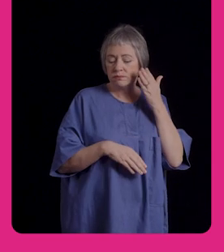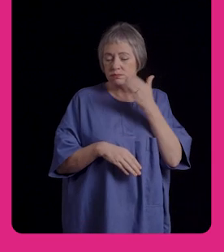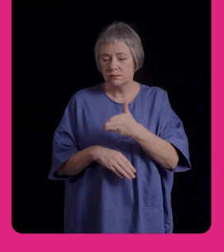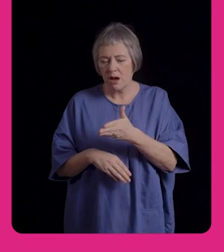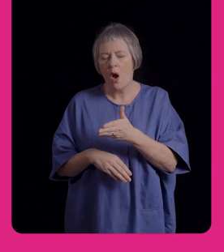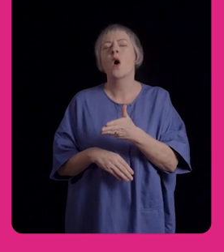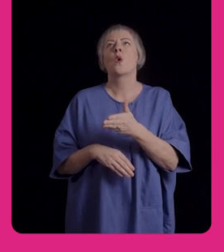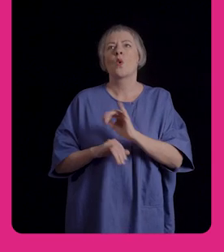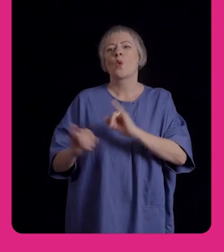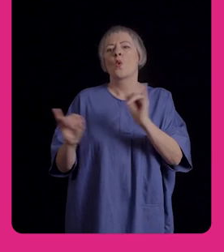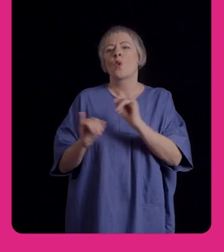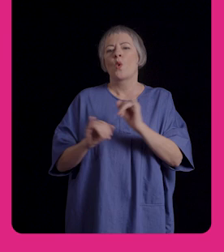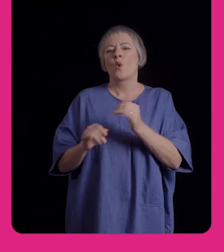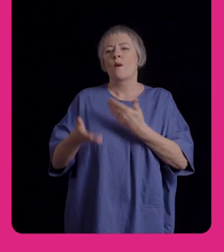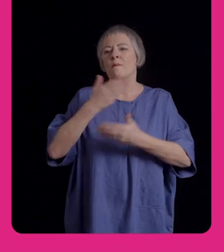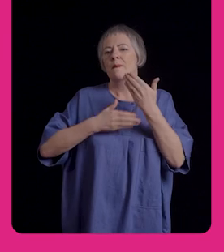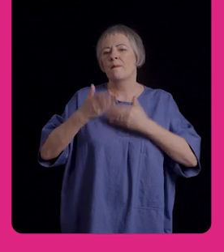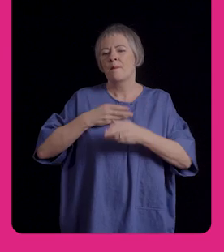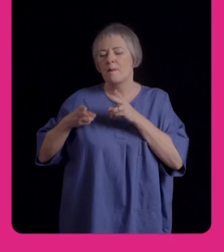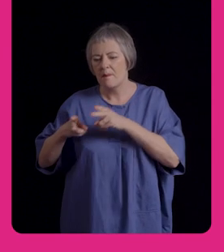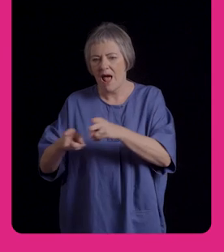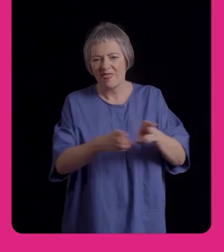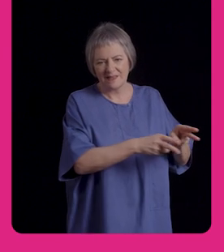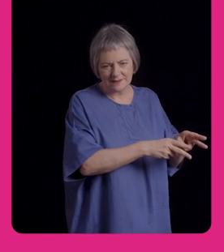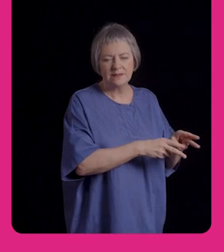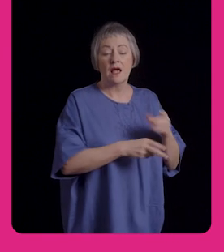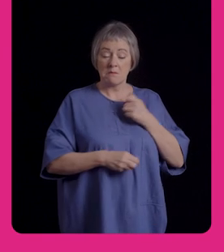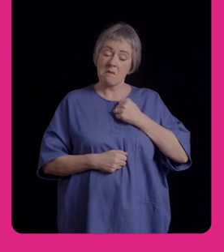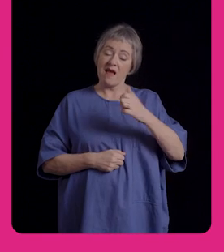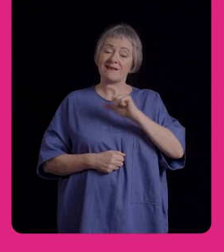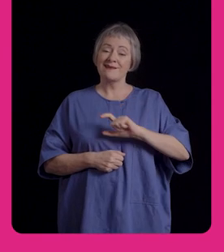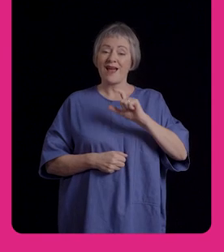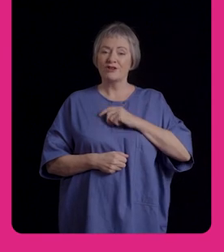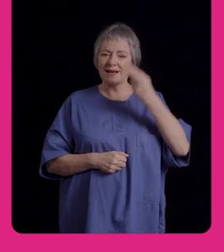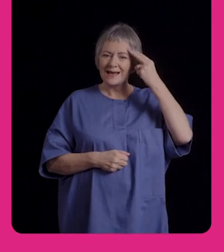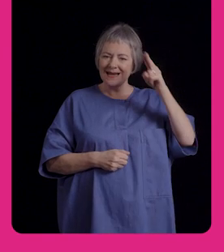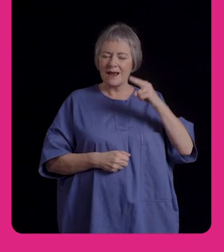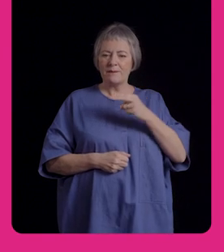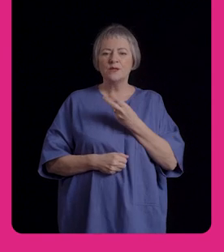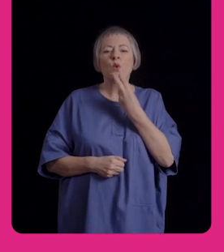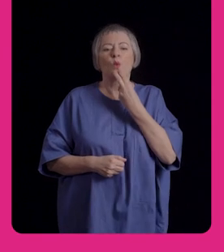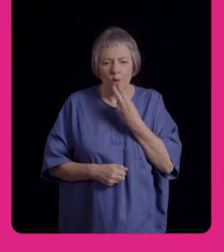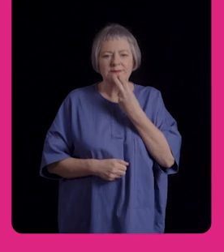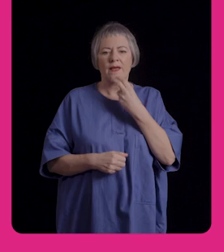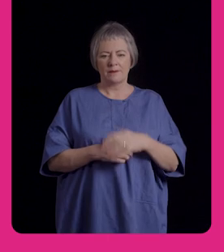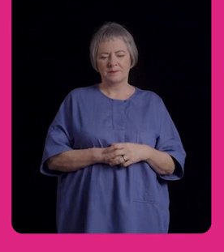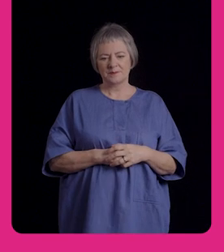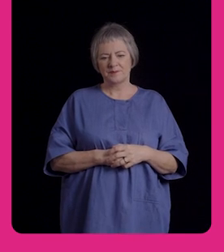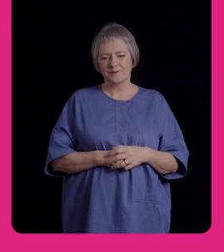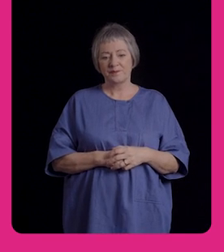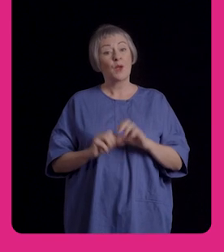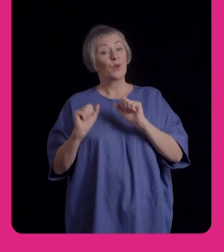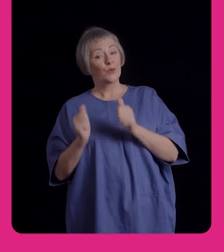very regrettable paths. So that's my character, and his name is Whistler. Great,